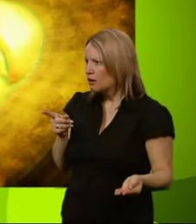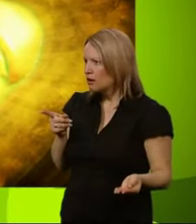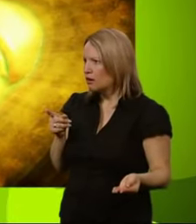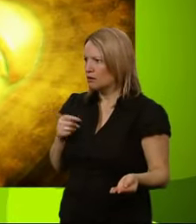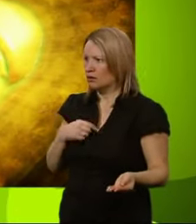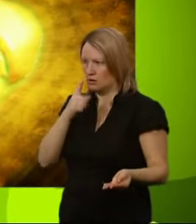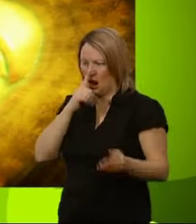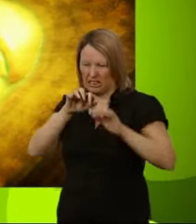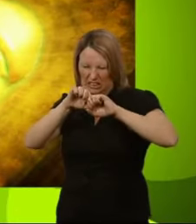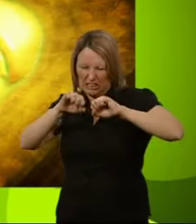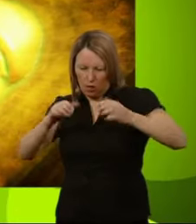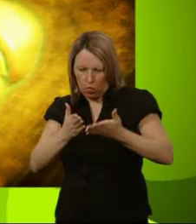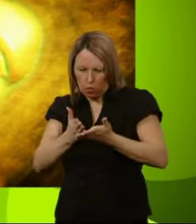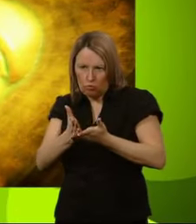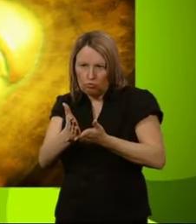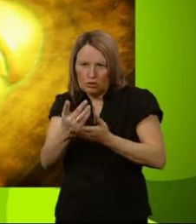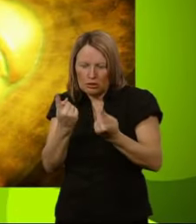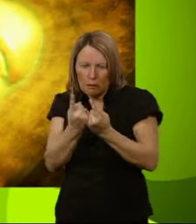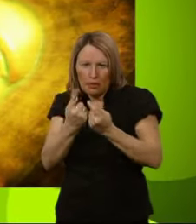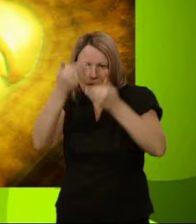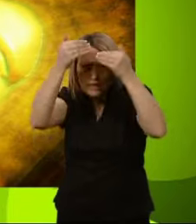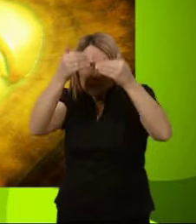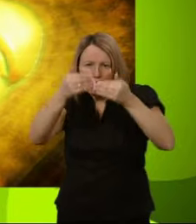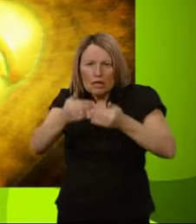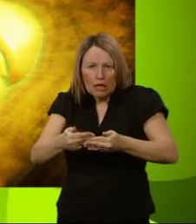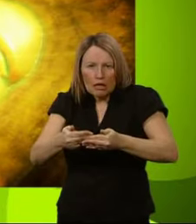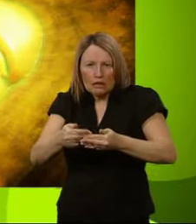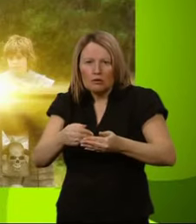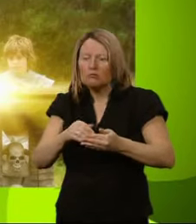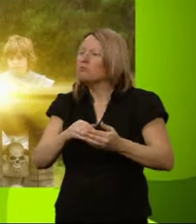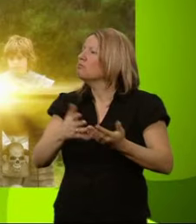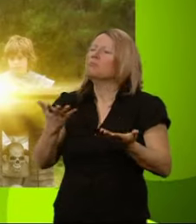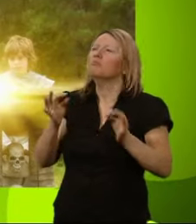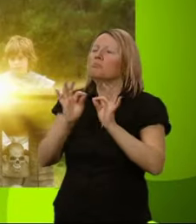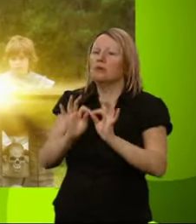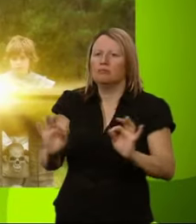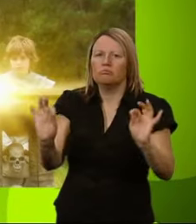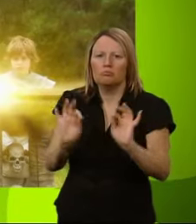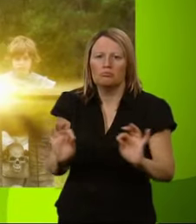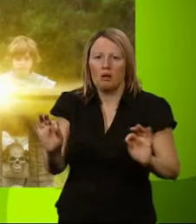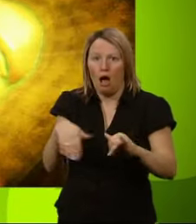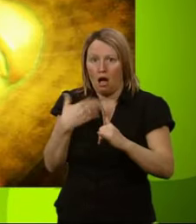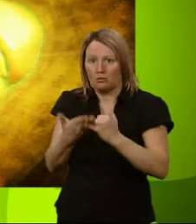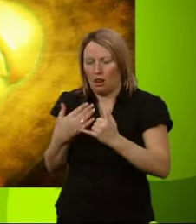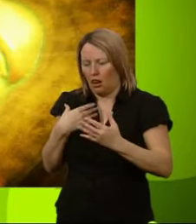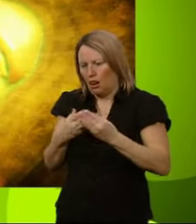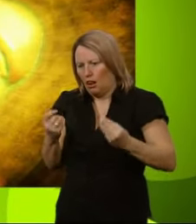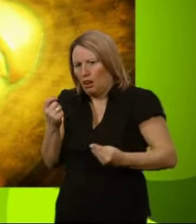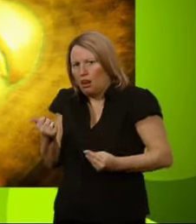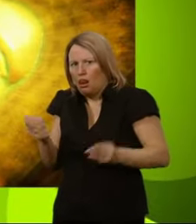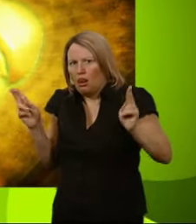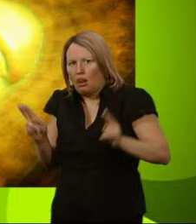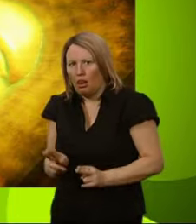I can tear through a crust. I give mantle no peace. Until I'm extinct, smoke I